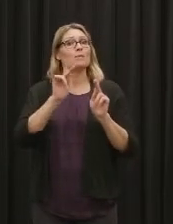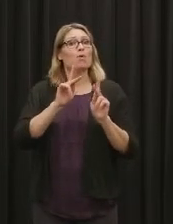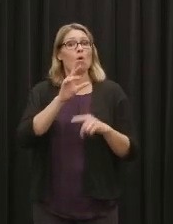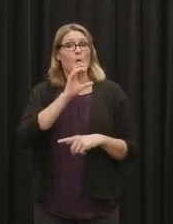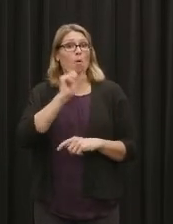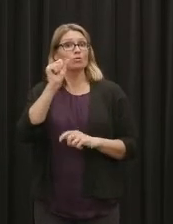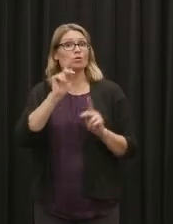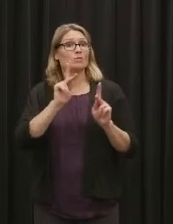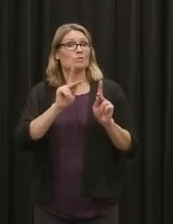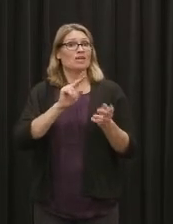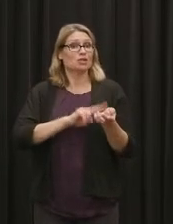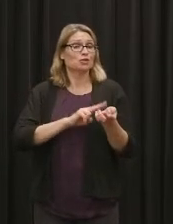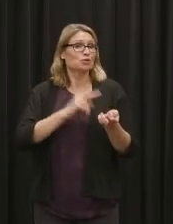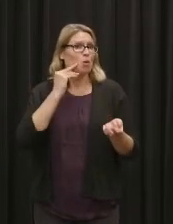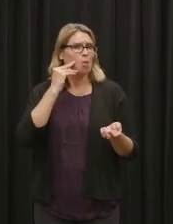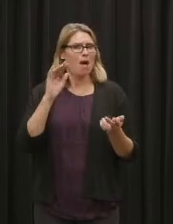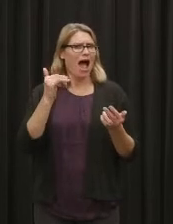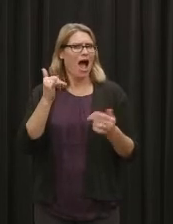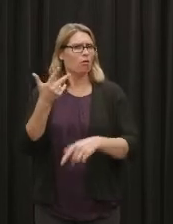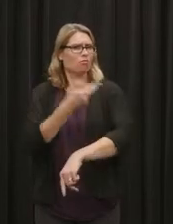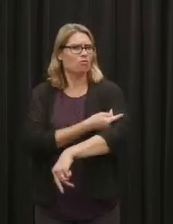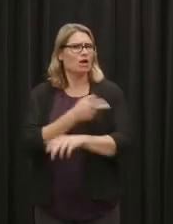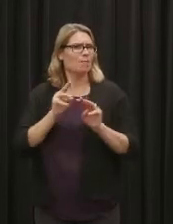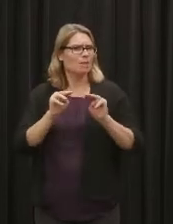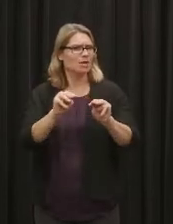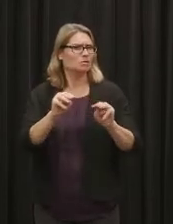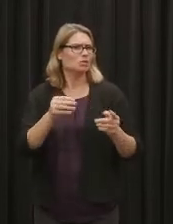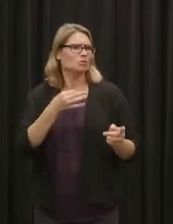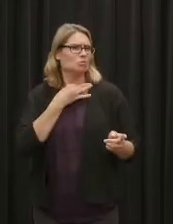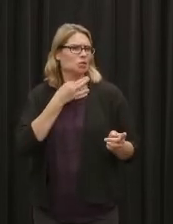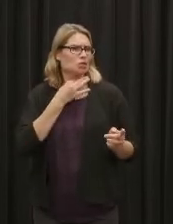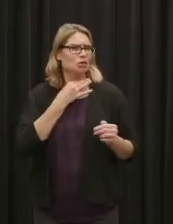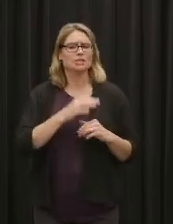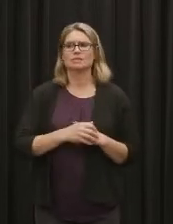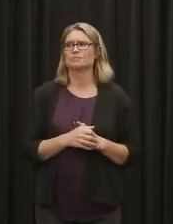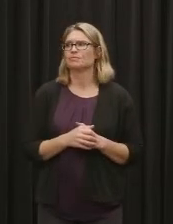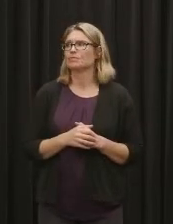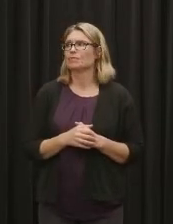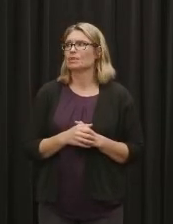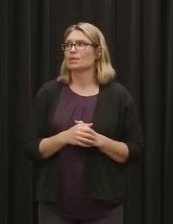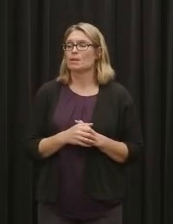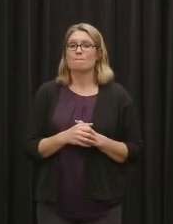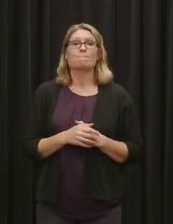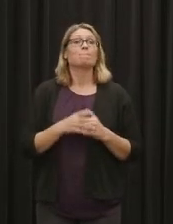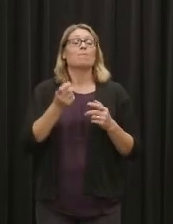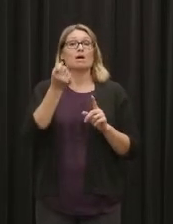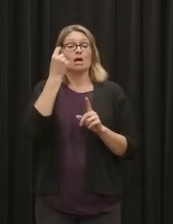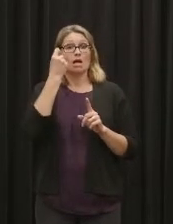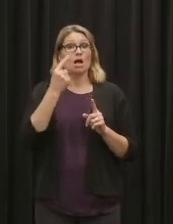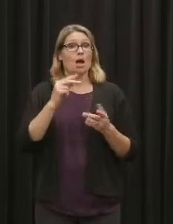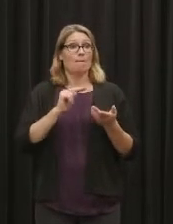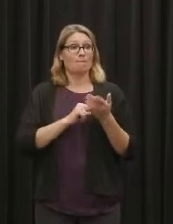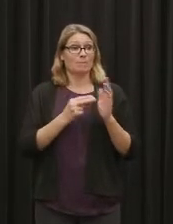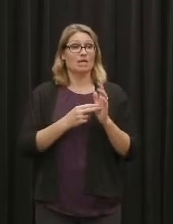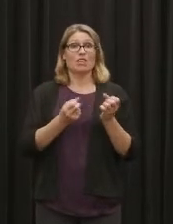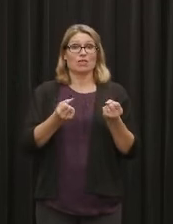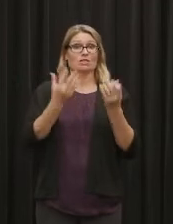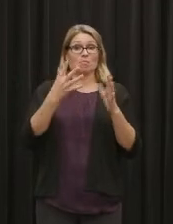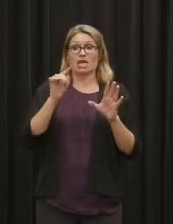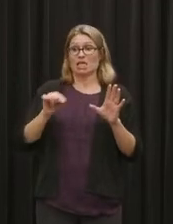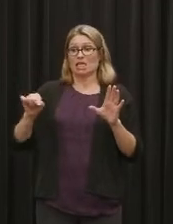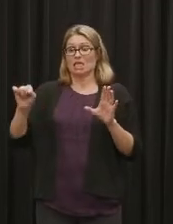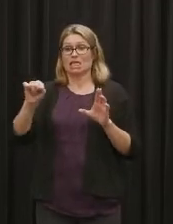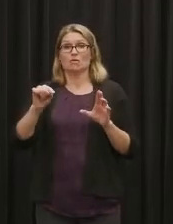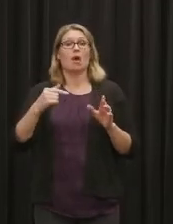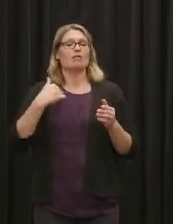vaccine? Well, we're working very closely, as you can imagine, with a lot of partners here. And